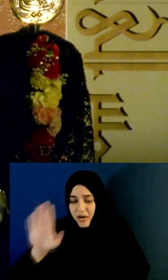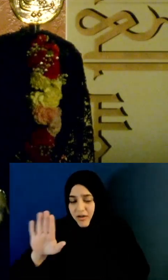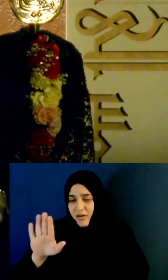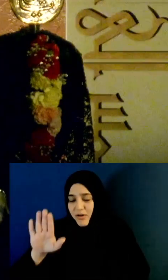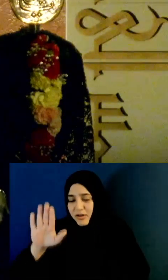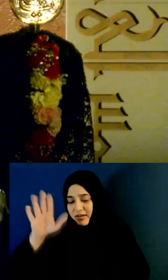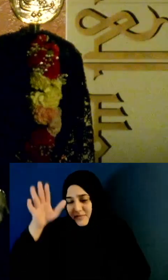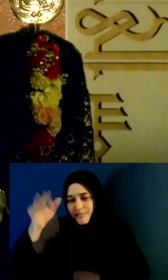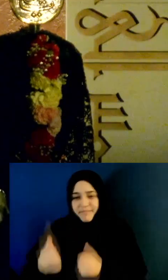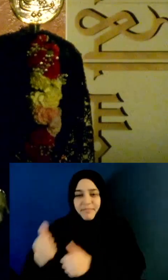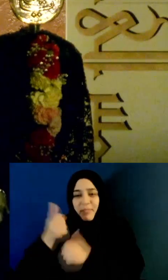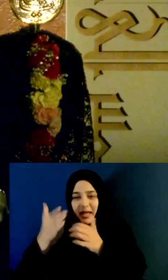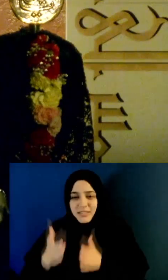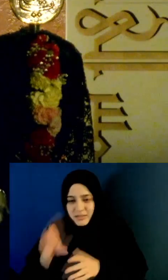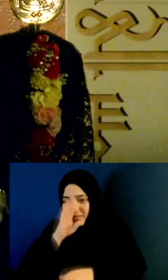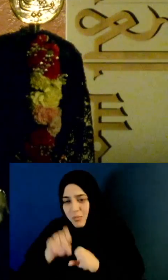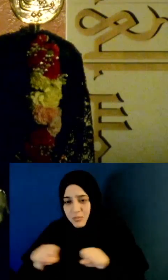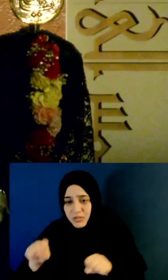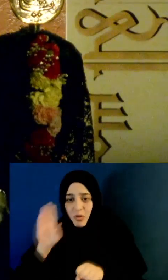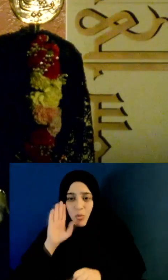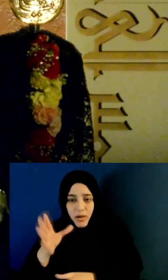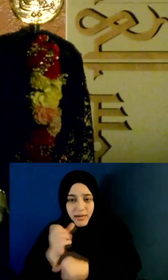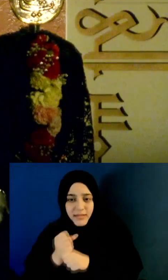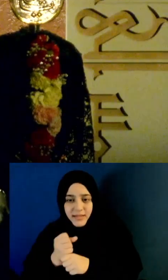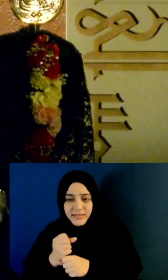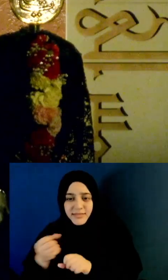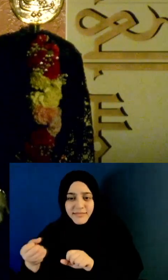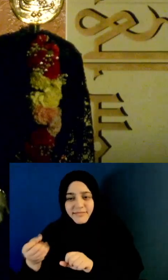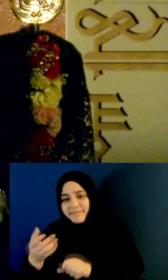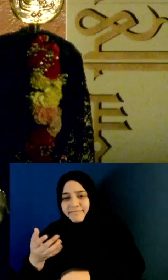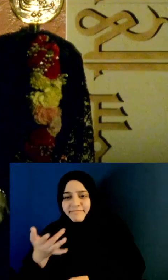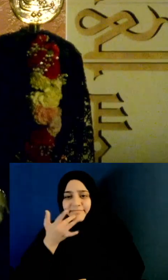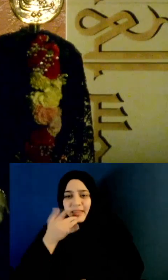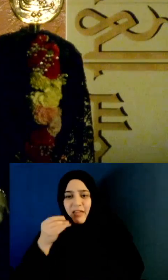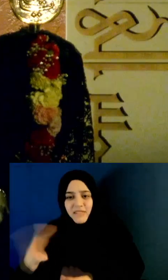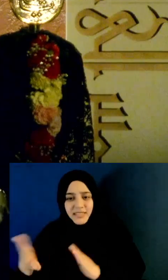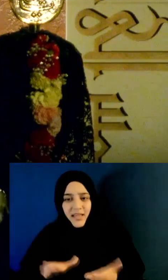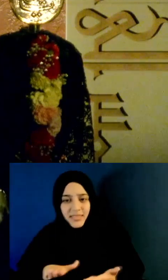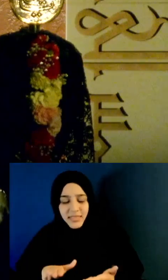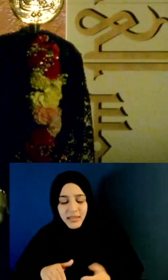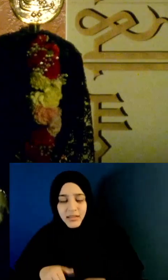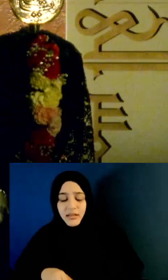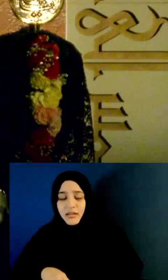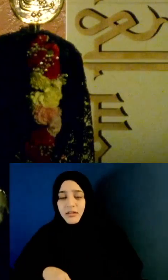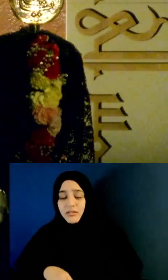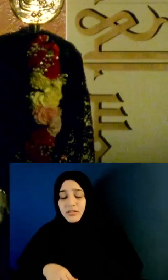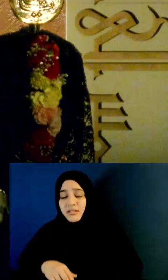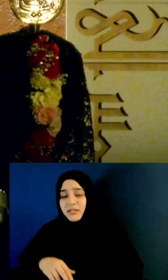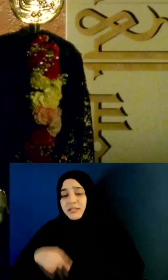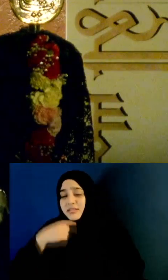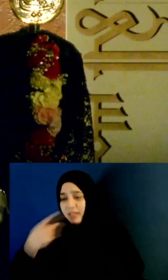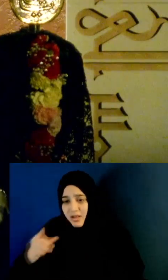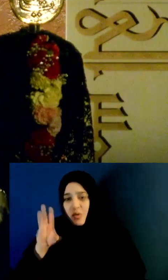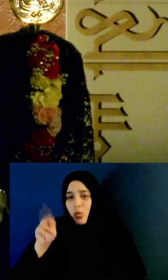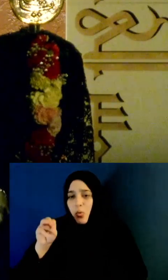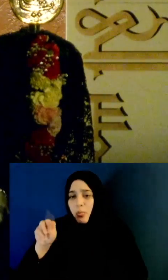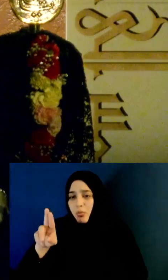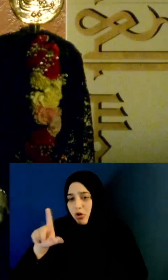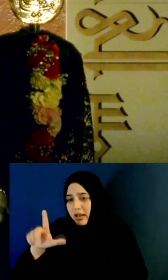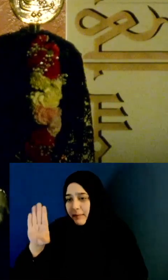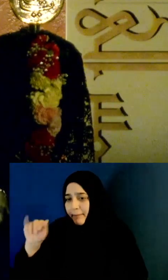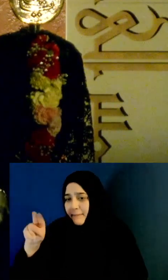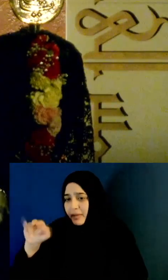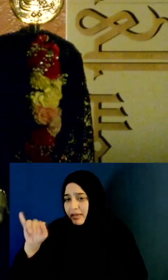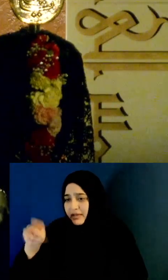He said, oh Umm al-Baneen, uncle did not drink the water. He said, we saw him came back, rode